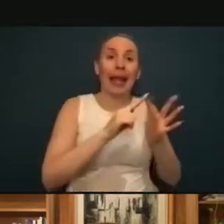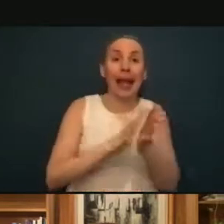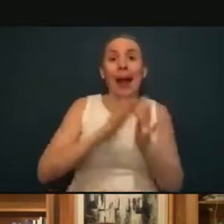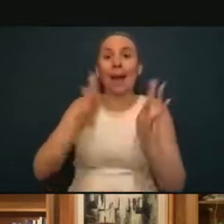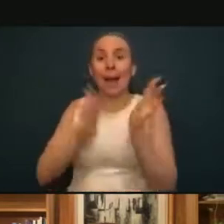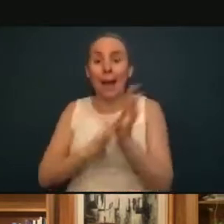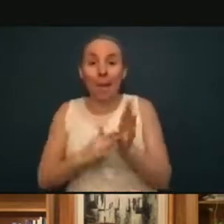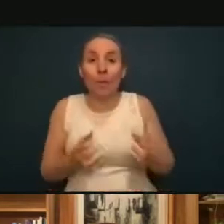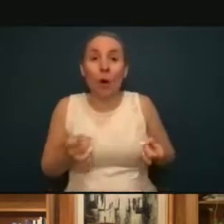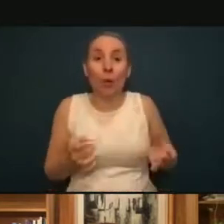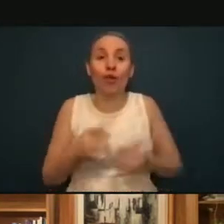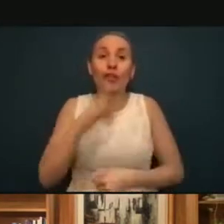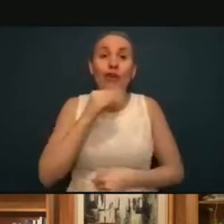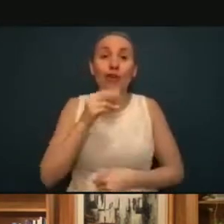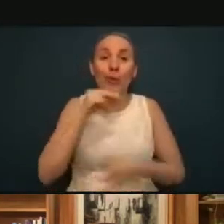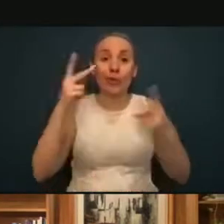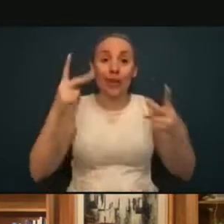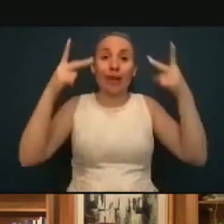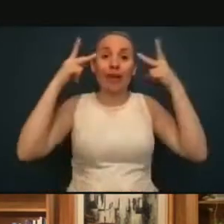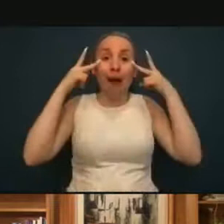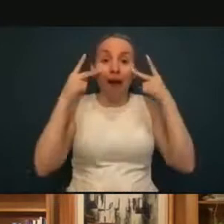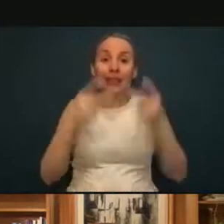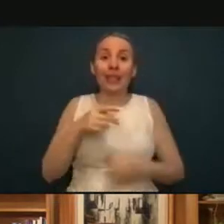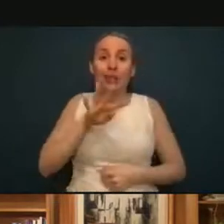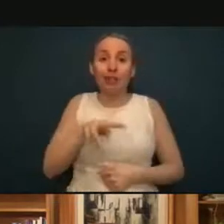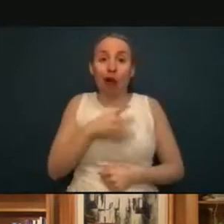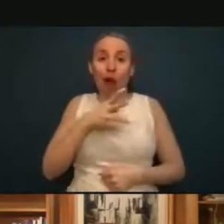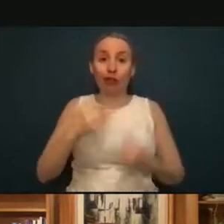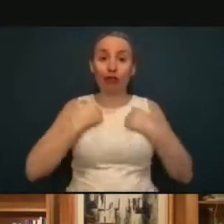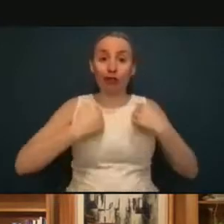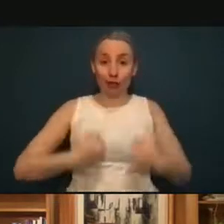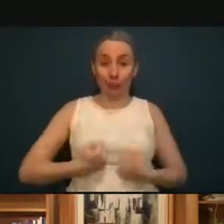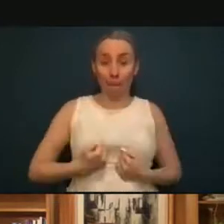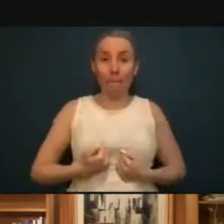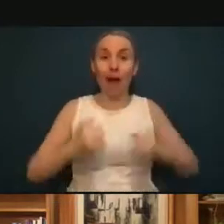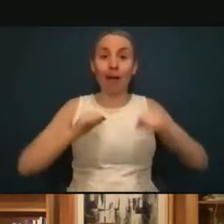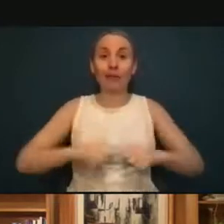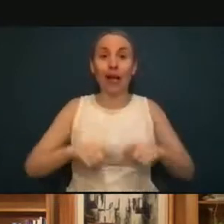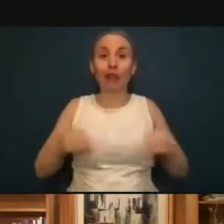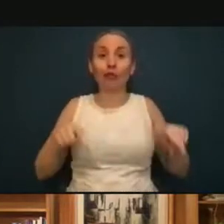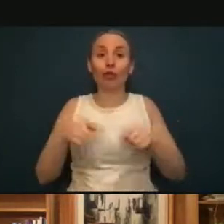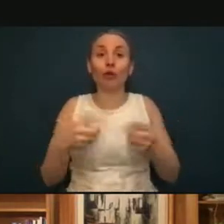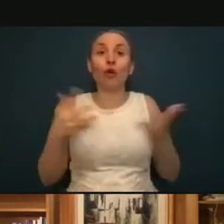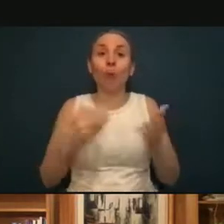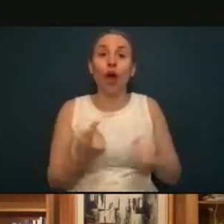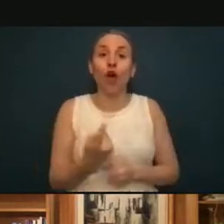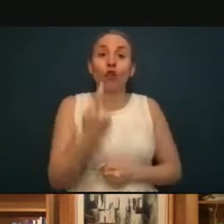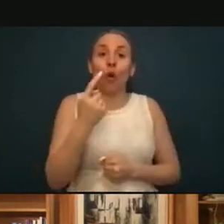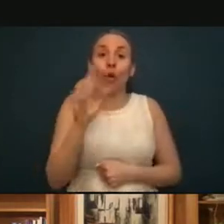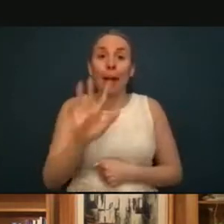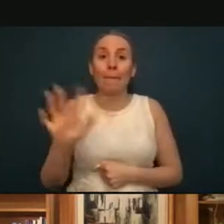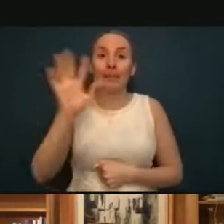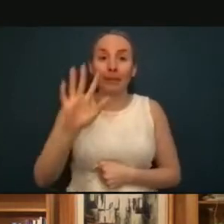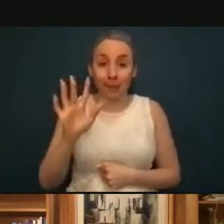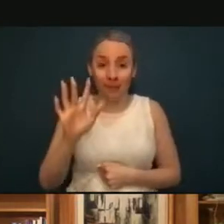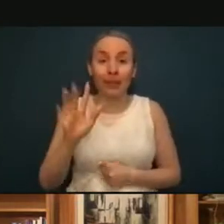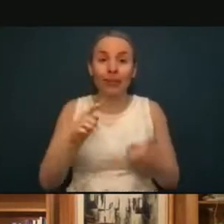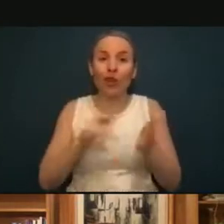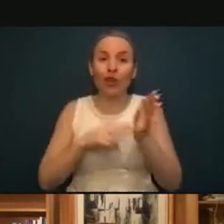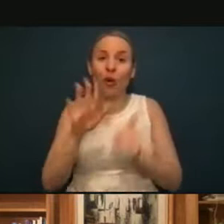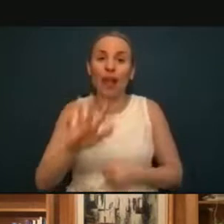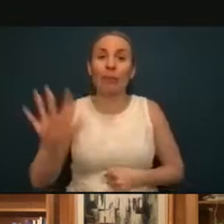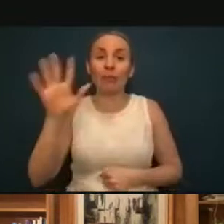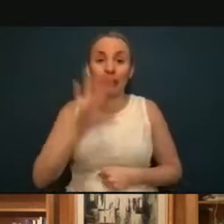glasses and a tartan jumper. I'm sitting in my studio in Northamptonshire in front of a bright orange blind. I'm a